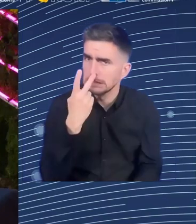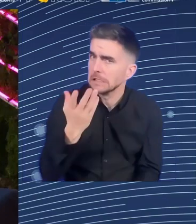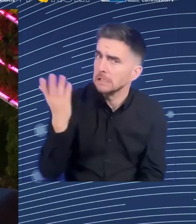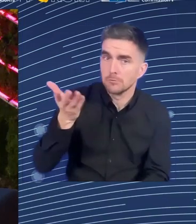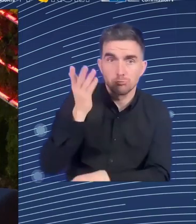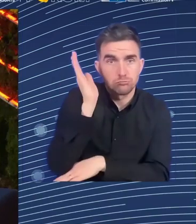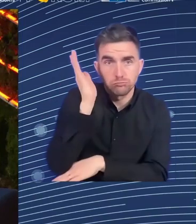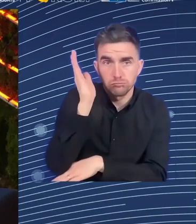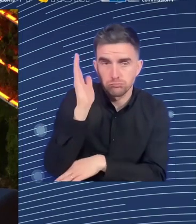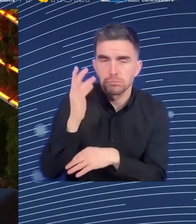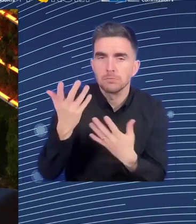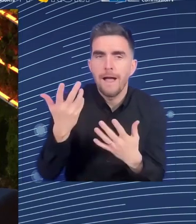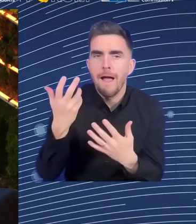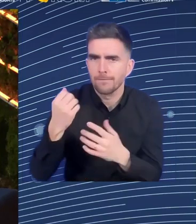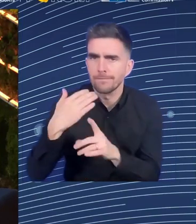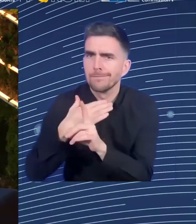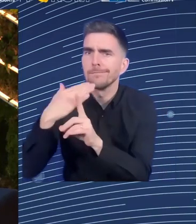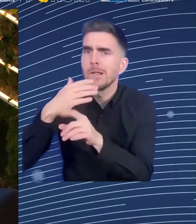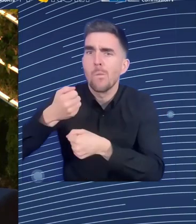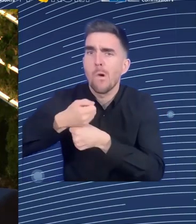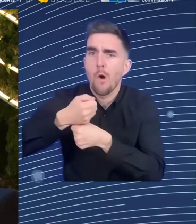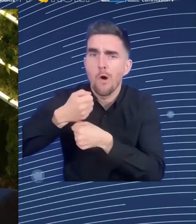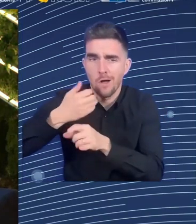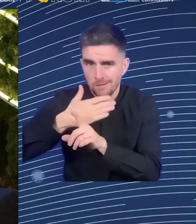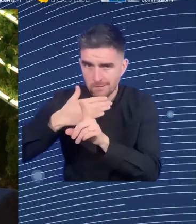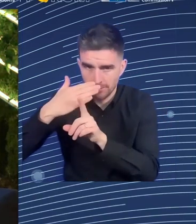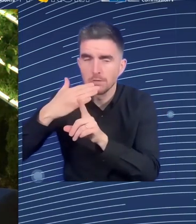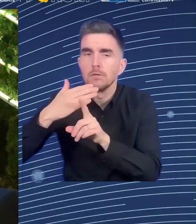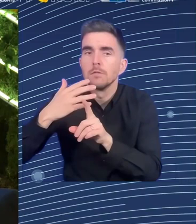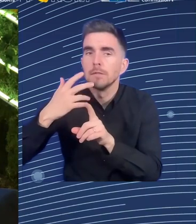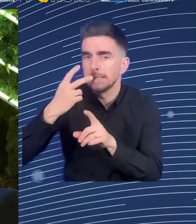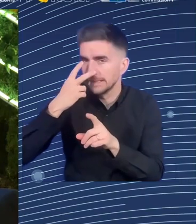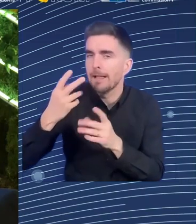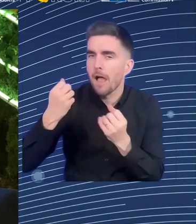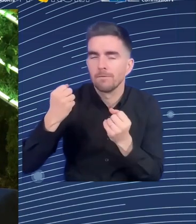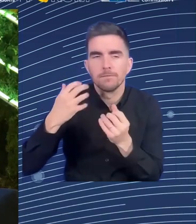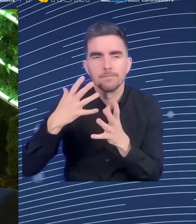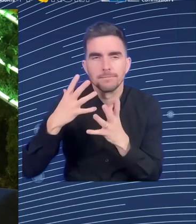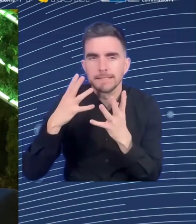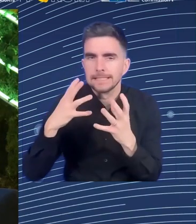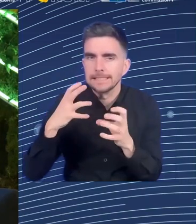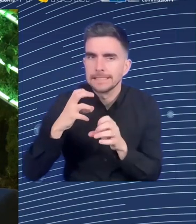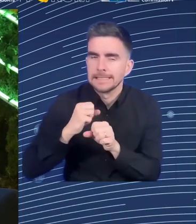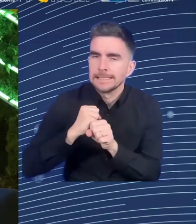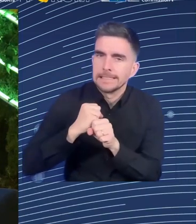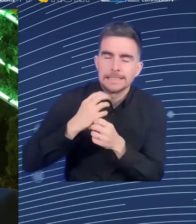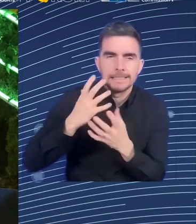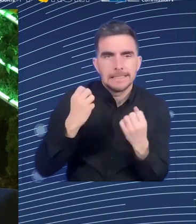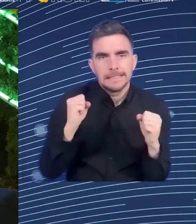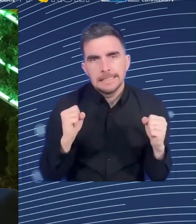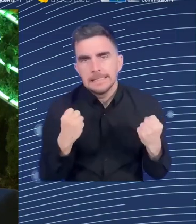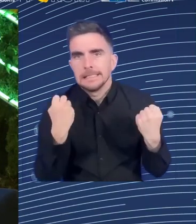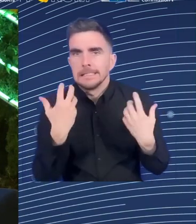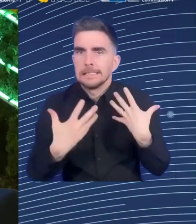of underlying factors can explain why some occupations offer poorer working conditions